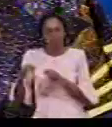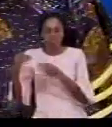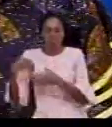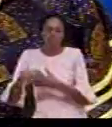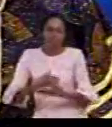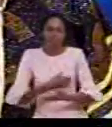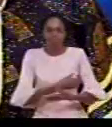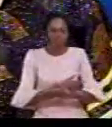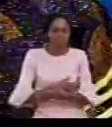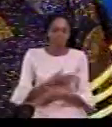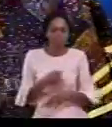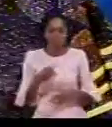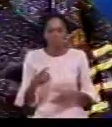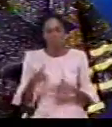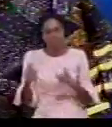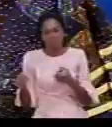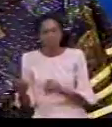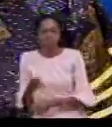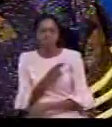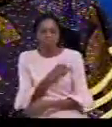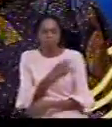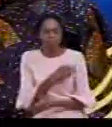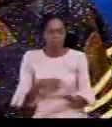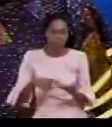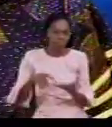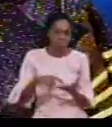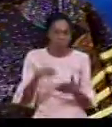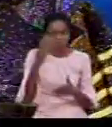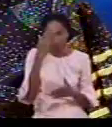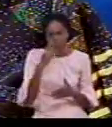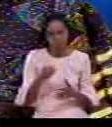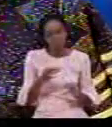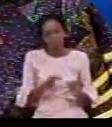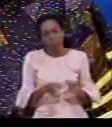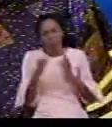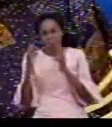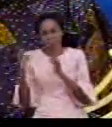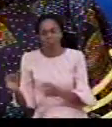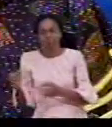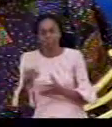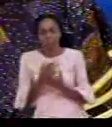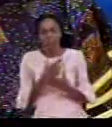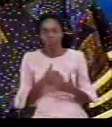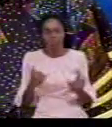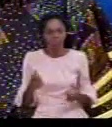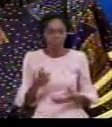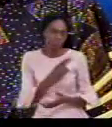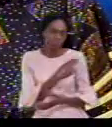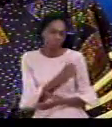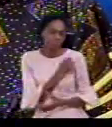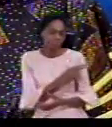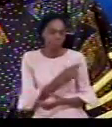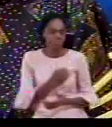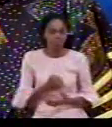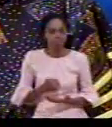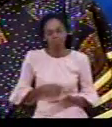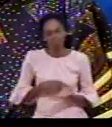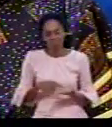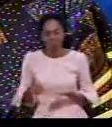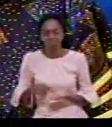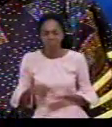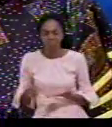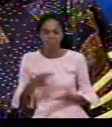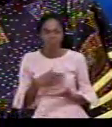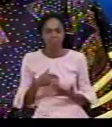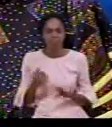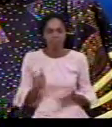started visiting hospital to find out why the delay was. So in the hospital, we referred to a gynecologist, which confirmed